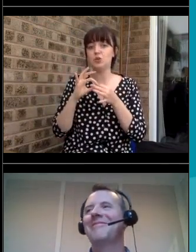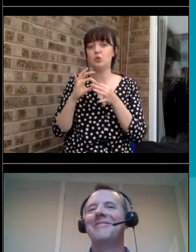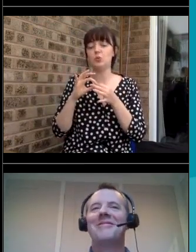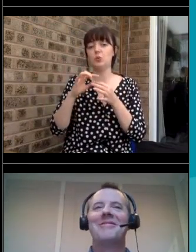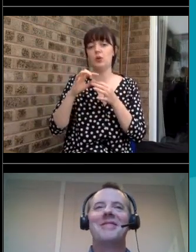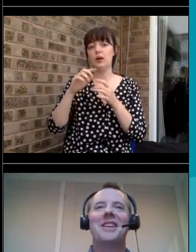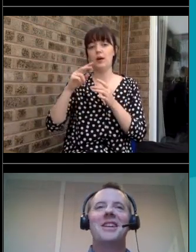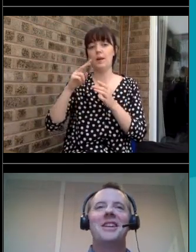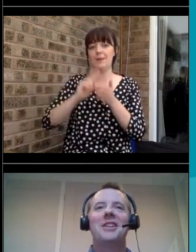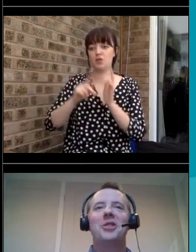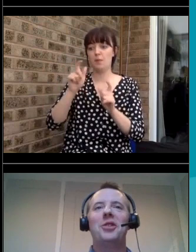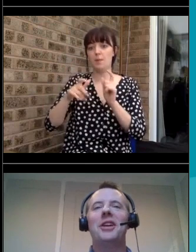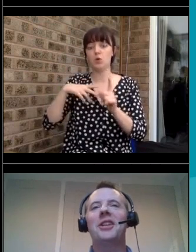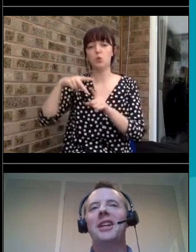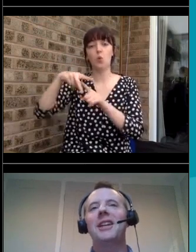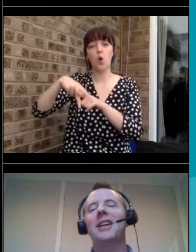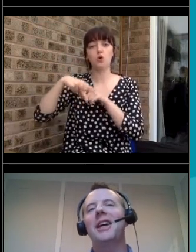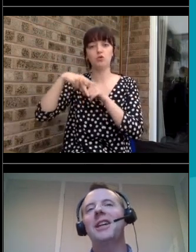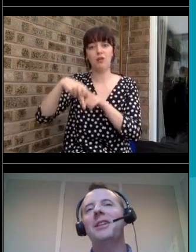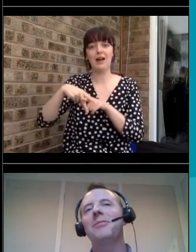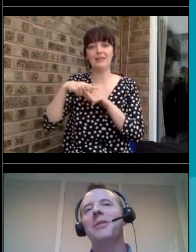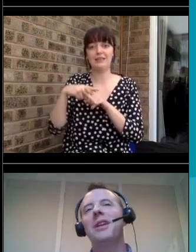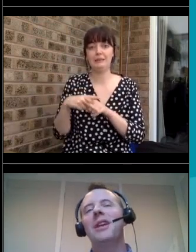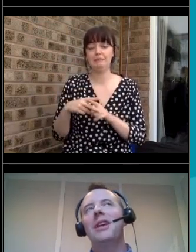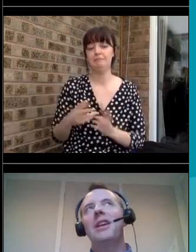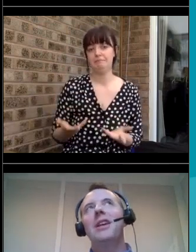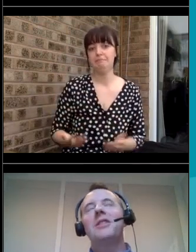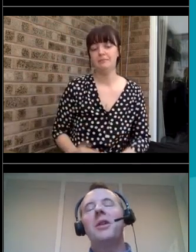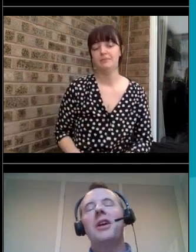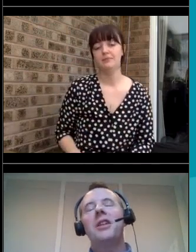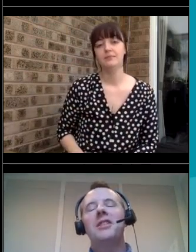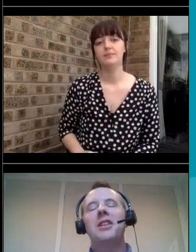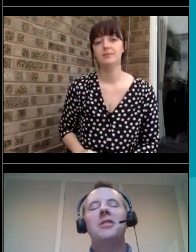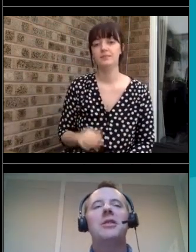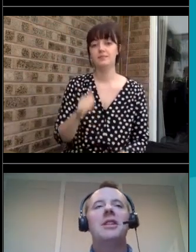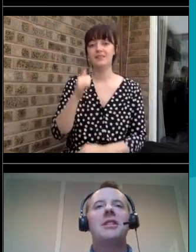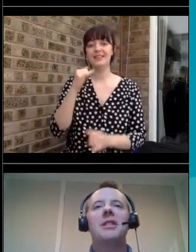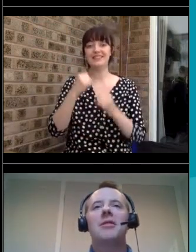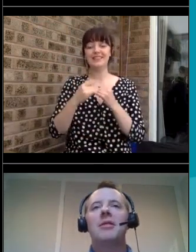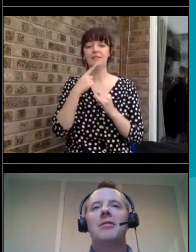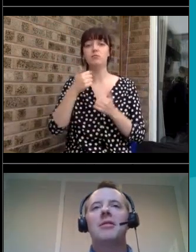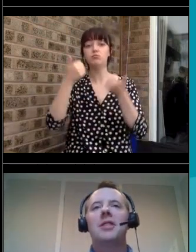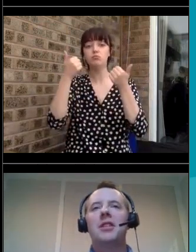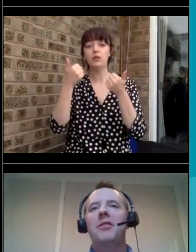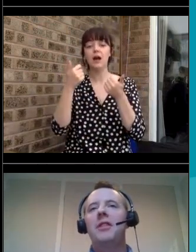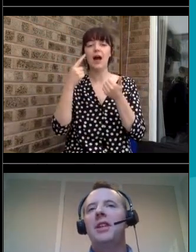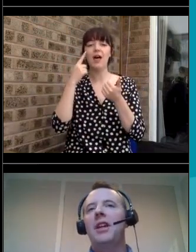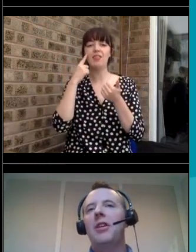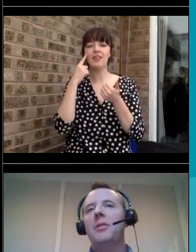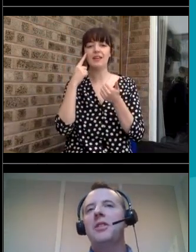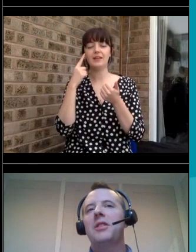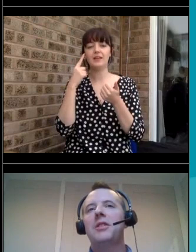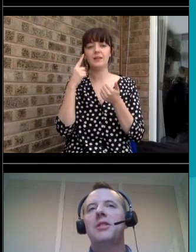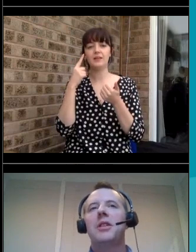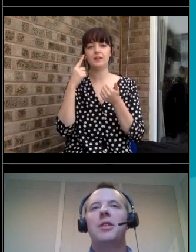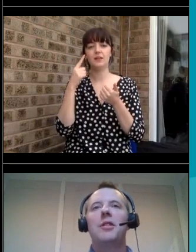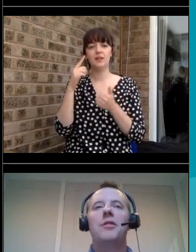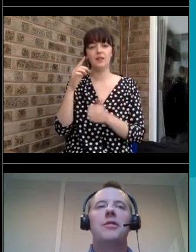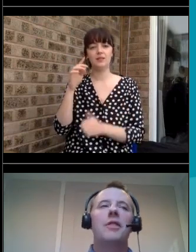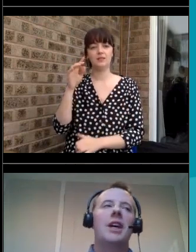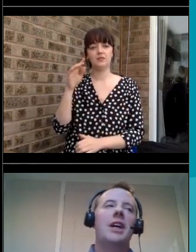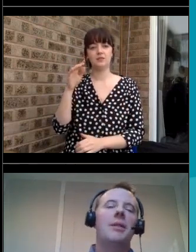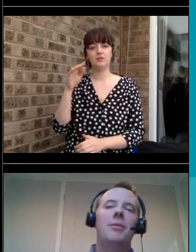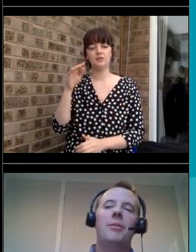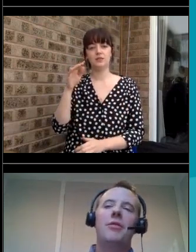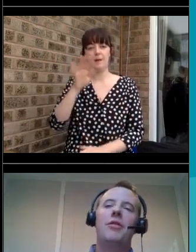riding near the scheme. Sure, okay. So I think in total there's just under 50 kilometres